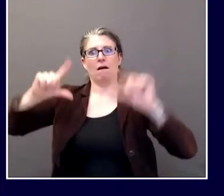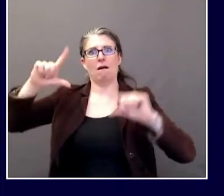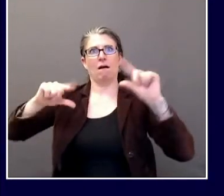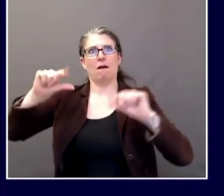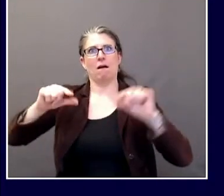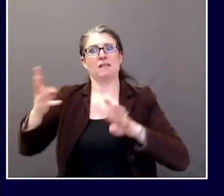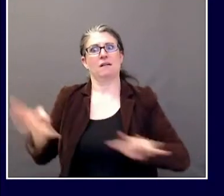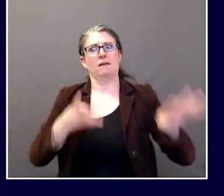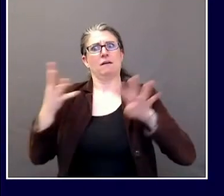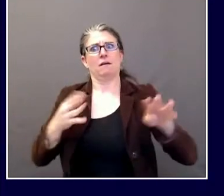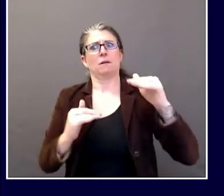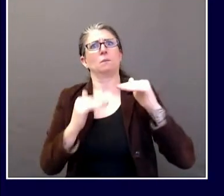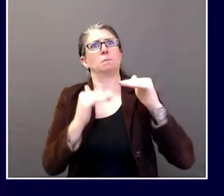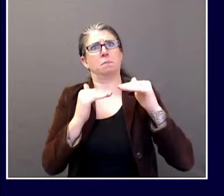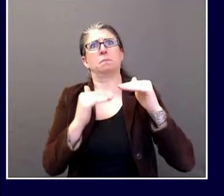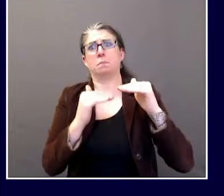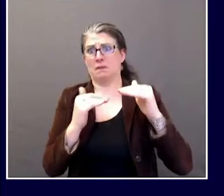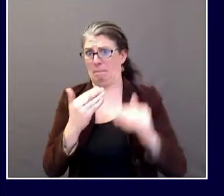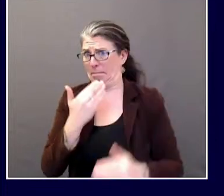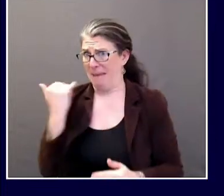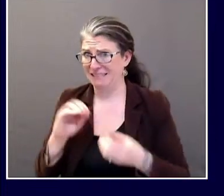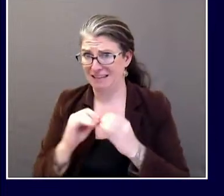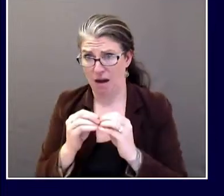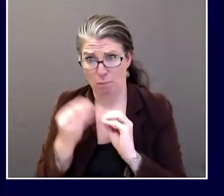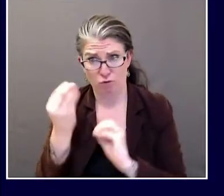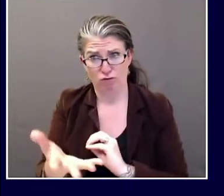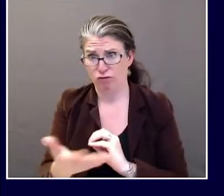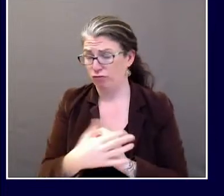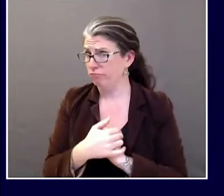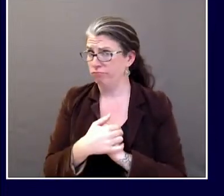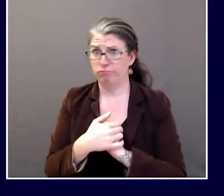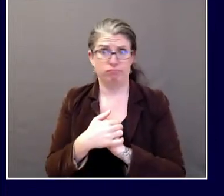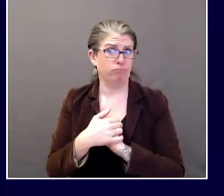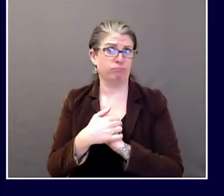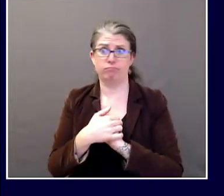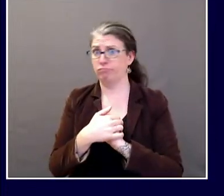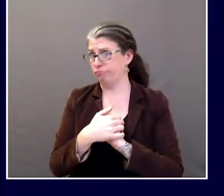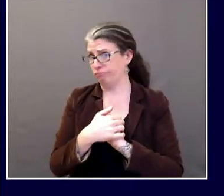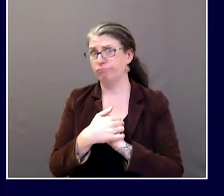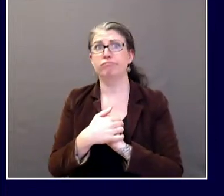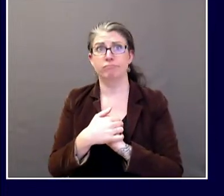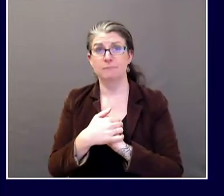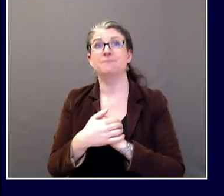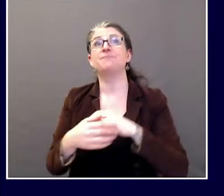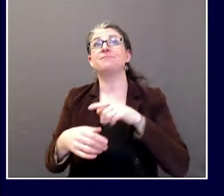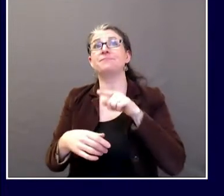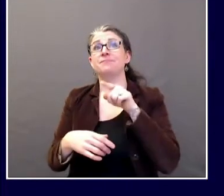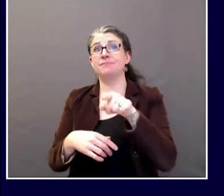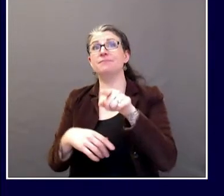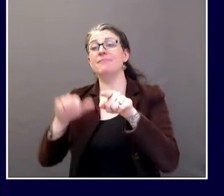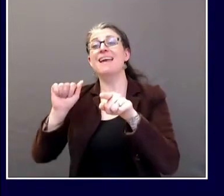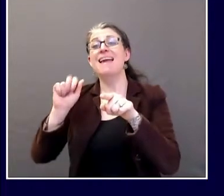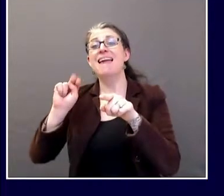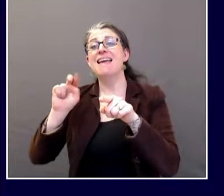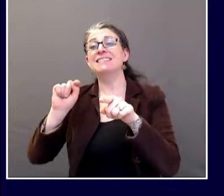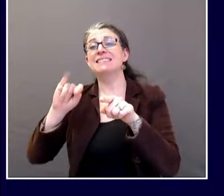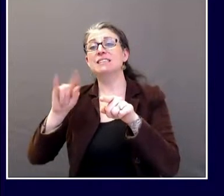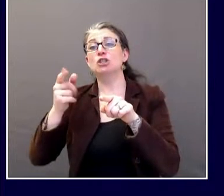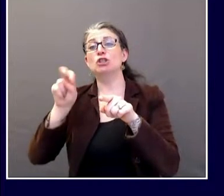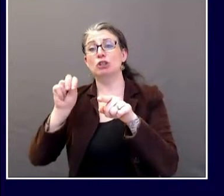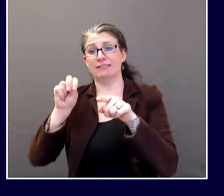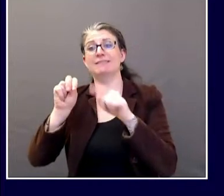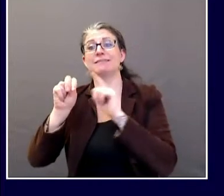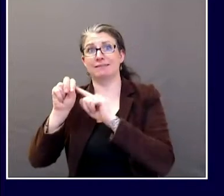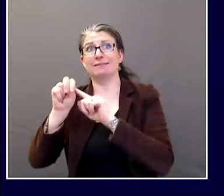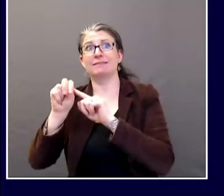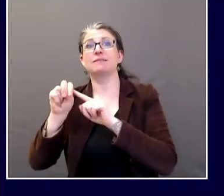at 6.53%, with about 165 antigen tests being conducted for every 100,000 people in Maine.